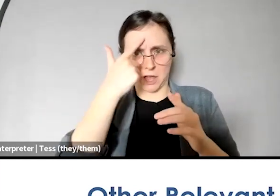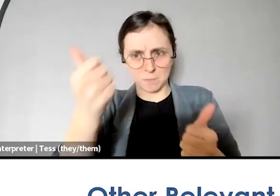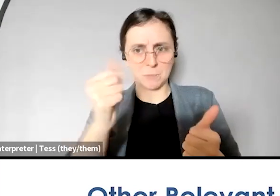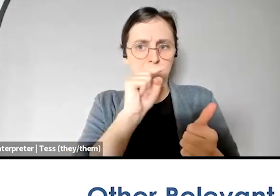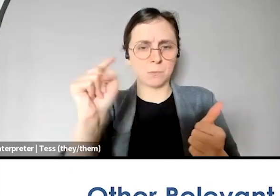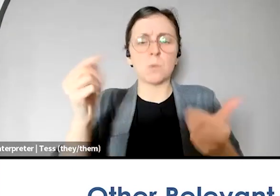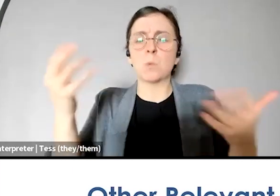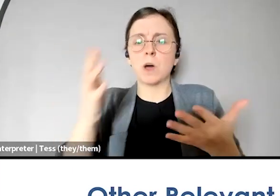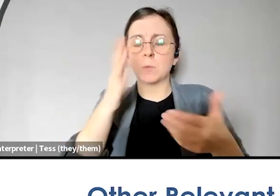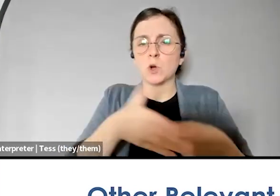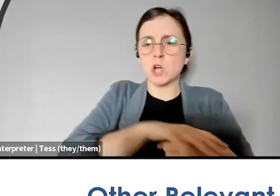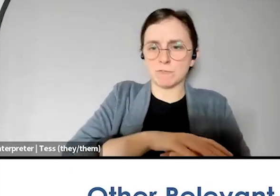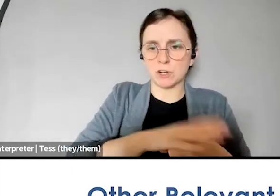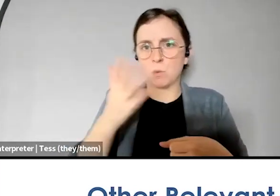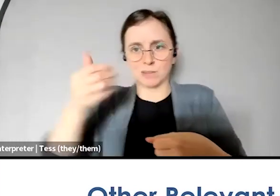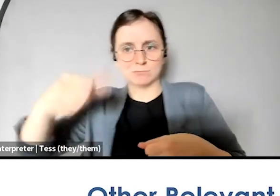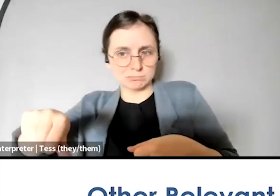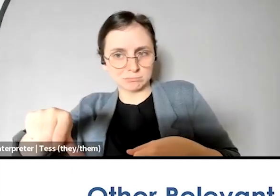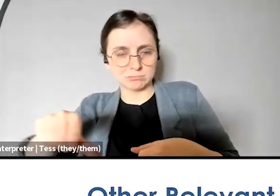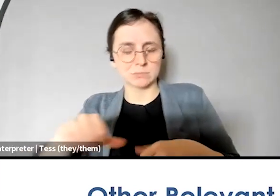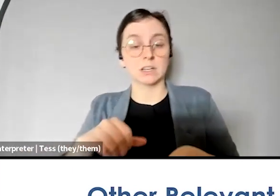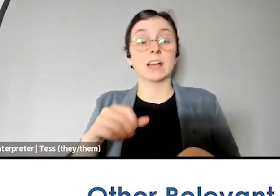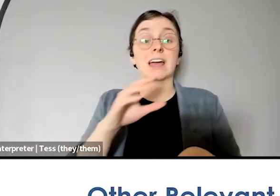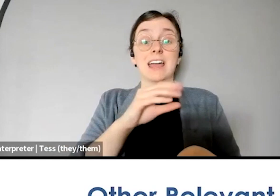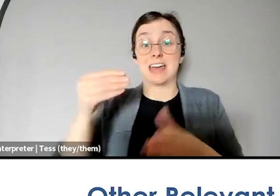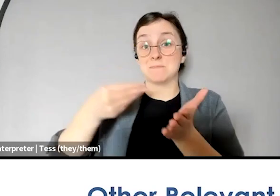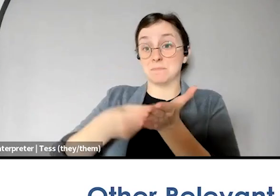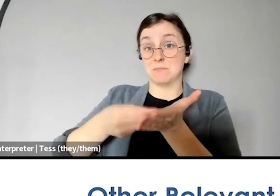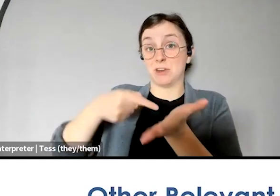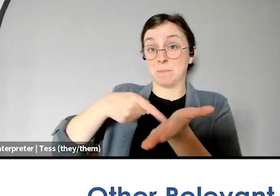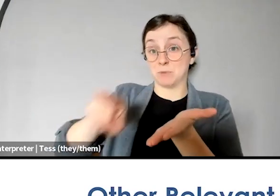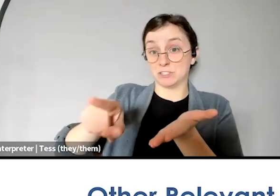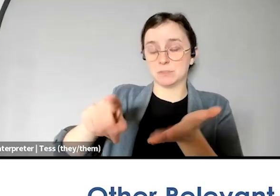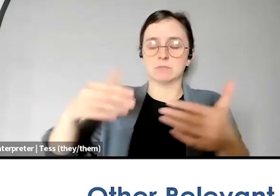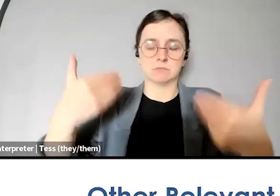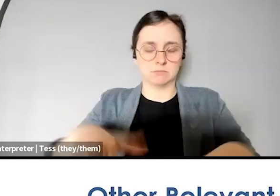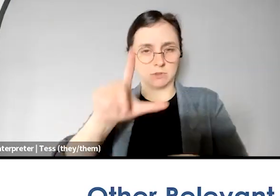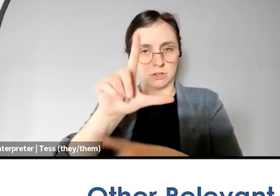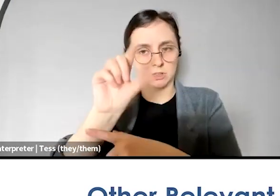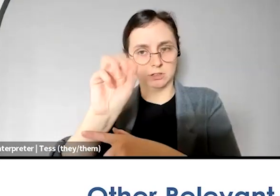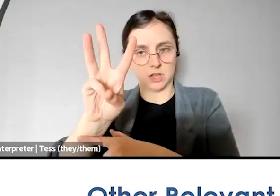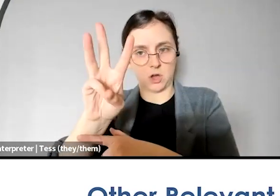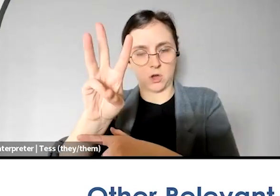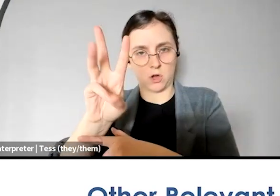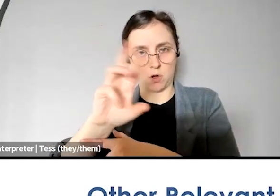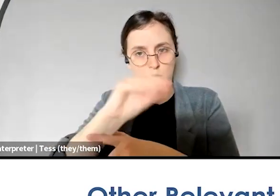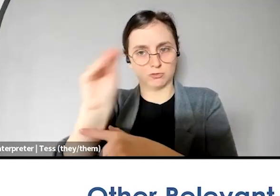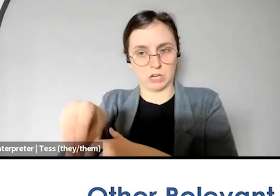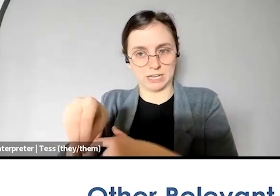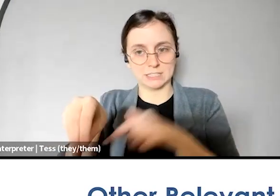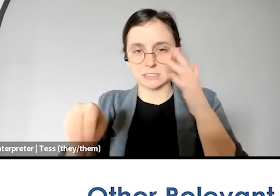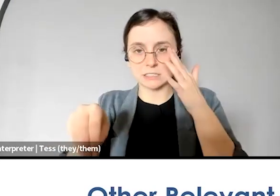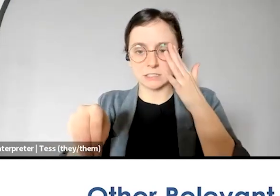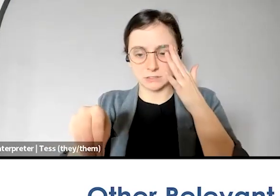cover in that. And reimbursement rates are very low in Medicaid, which is just something to be very aware of as